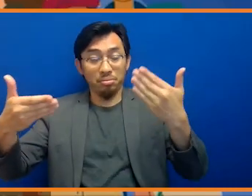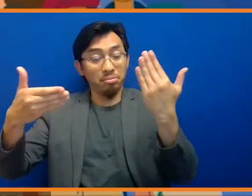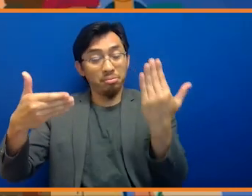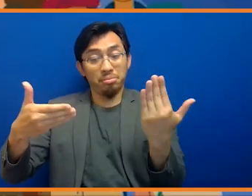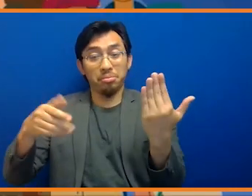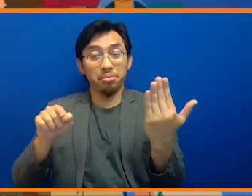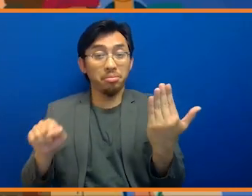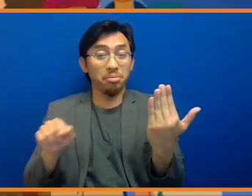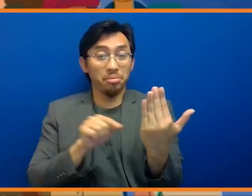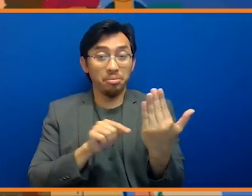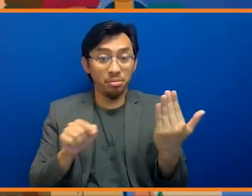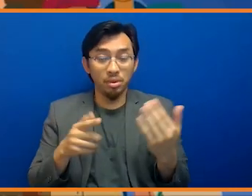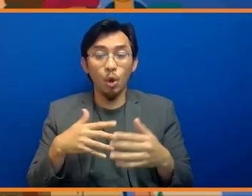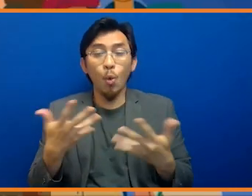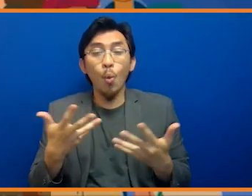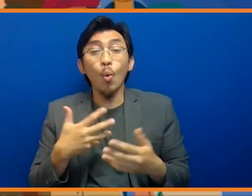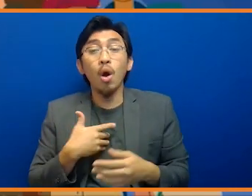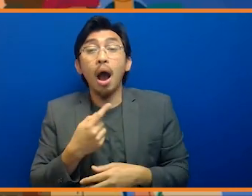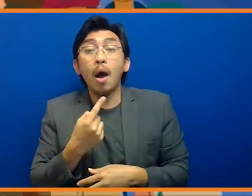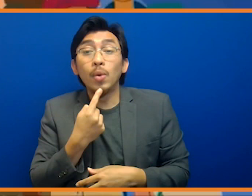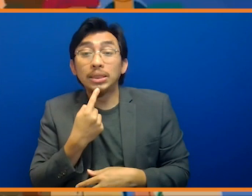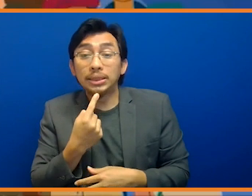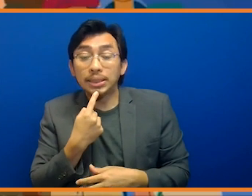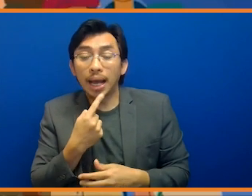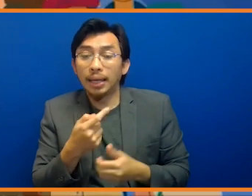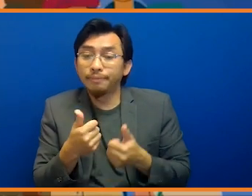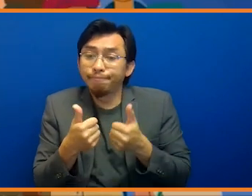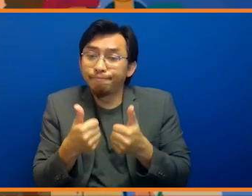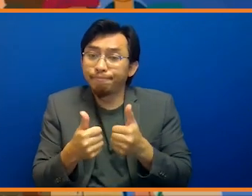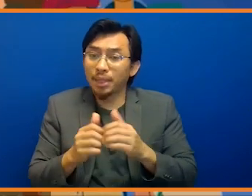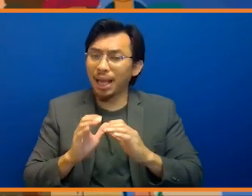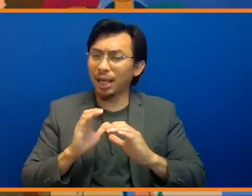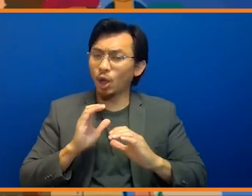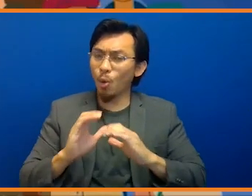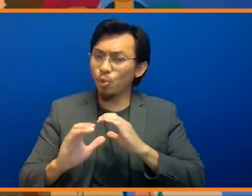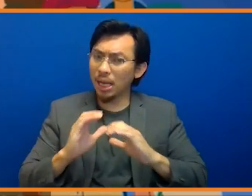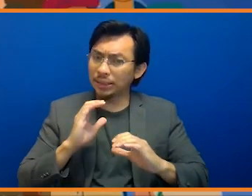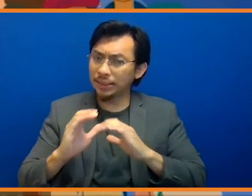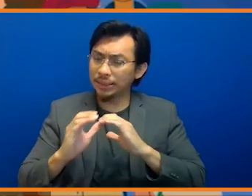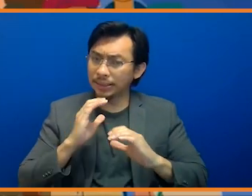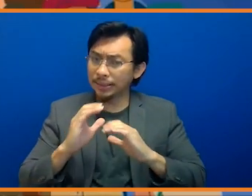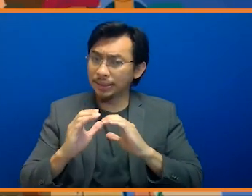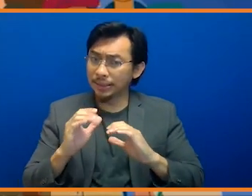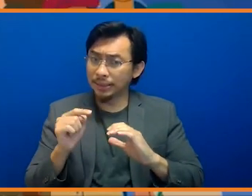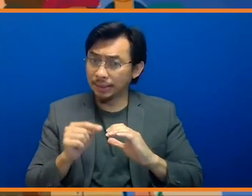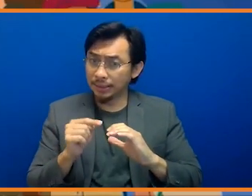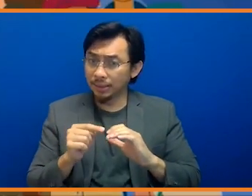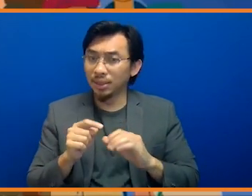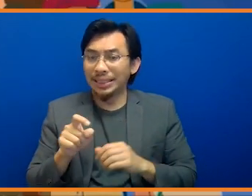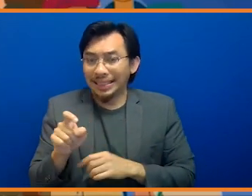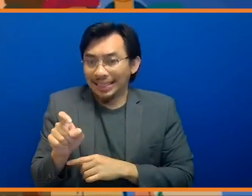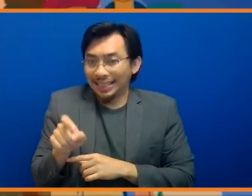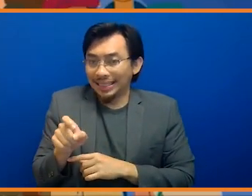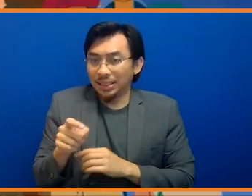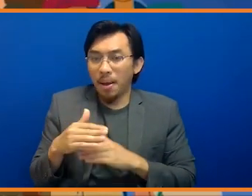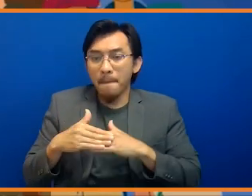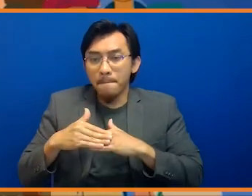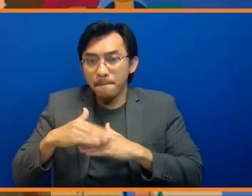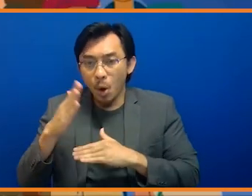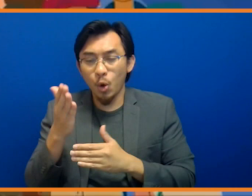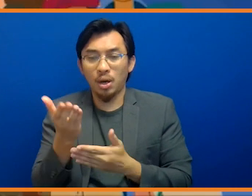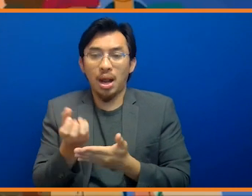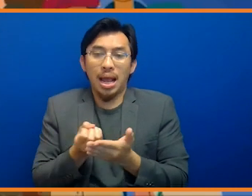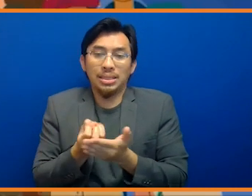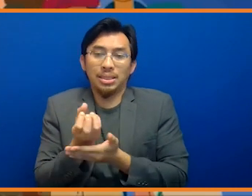right hand side. So what I want to say is the effective communication also needs to